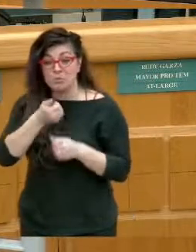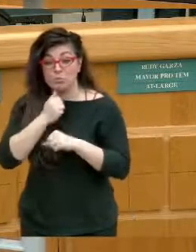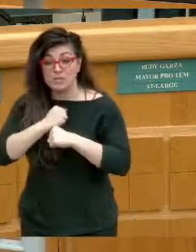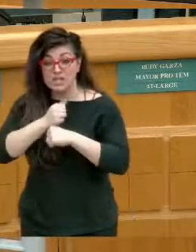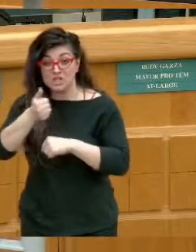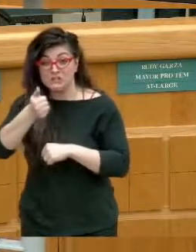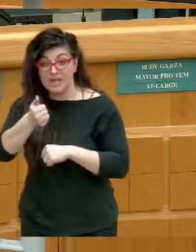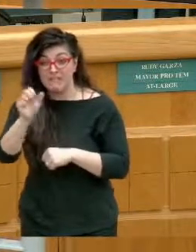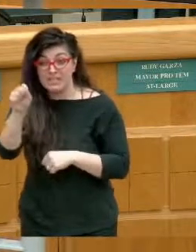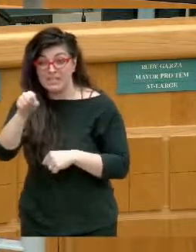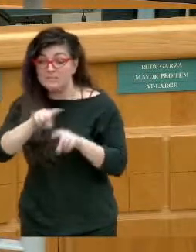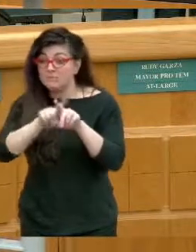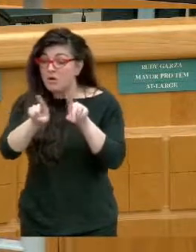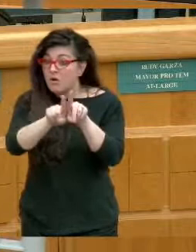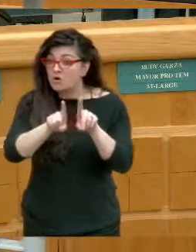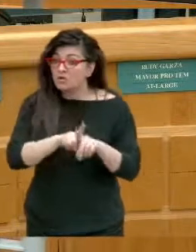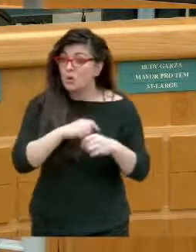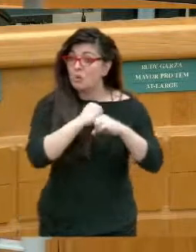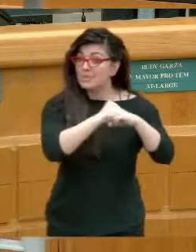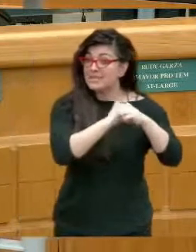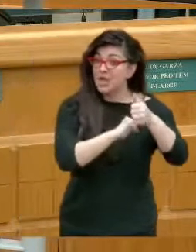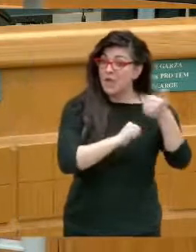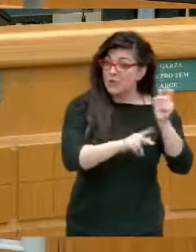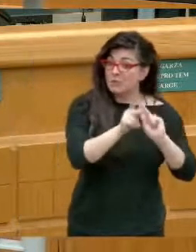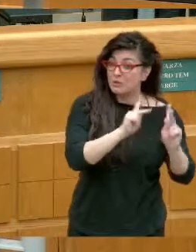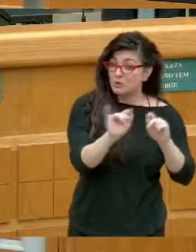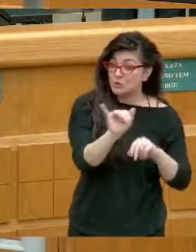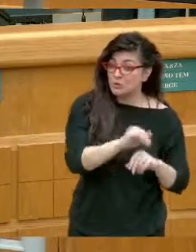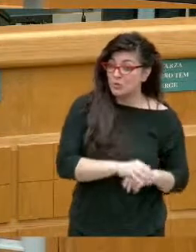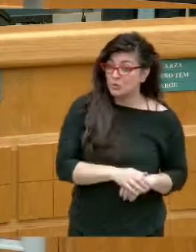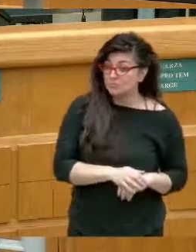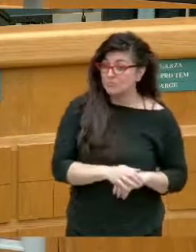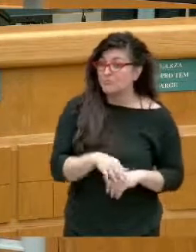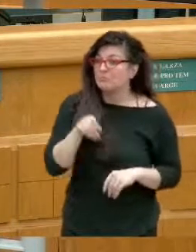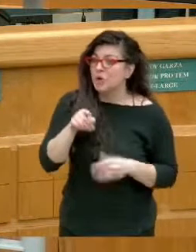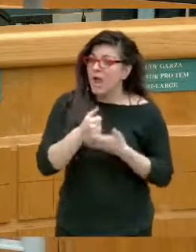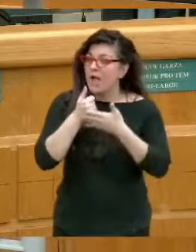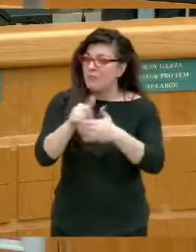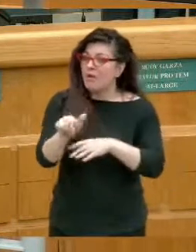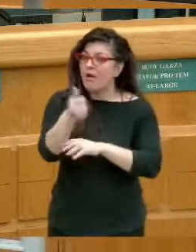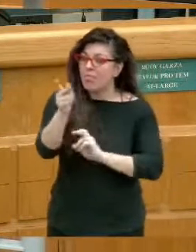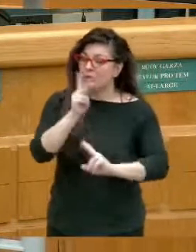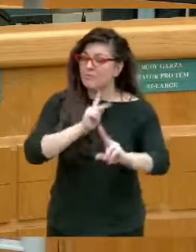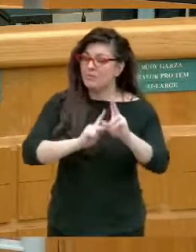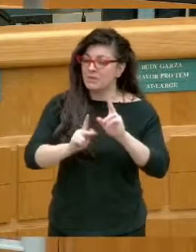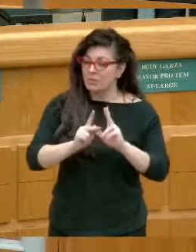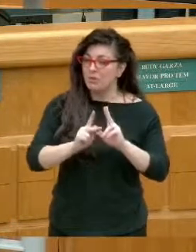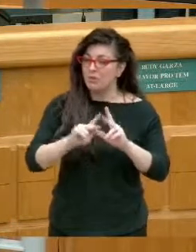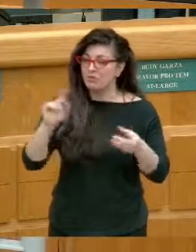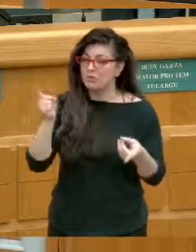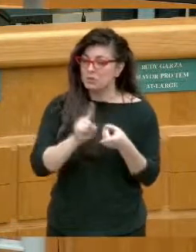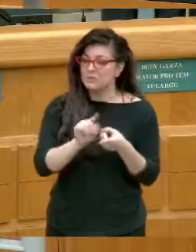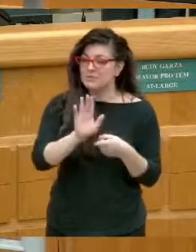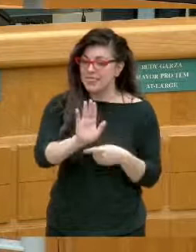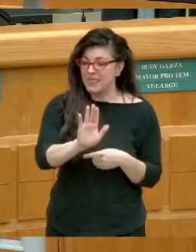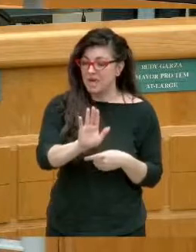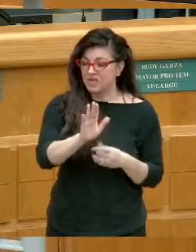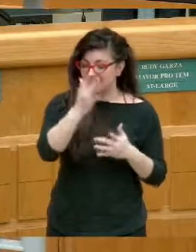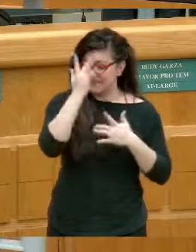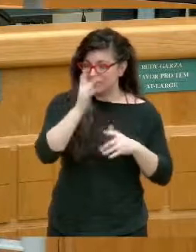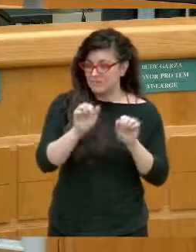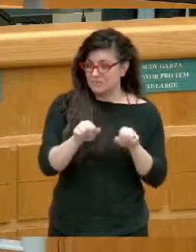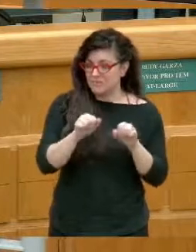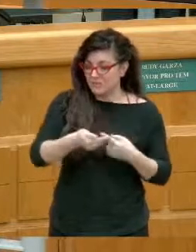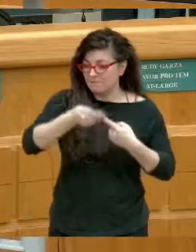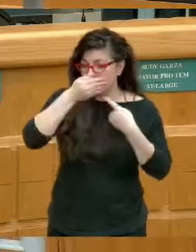also actually preventing or metaphorically decreasing the rate of other people getting into an accident by putting on your seatbelt or